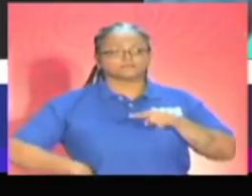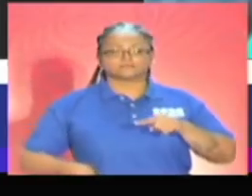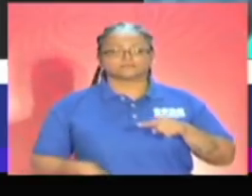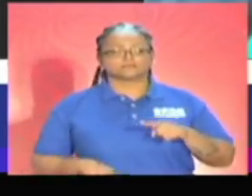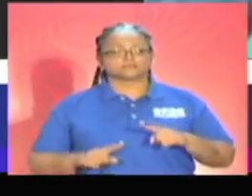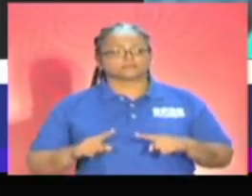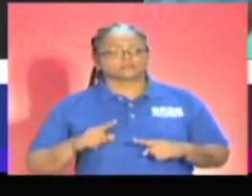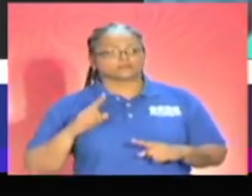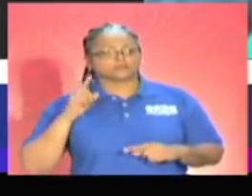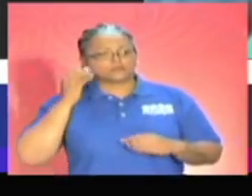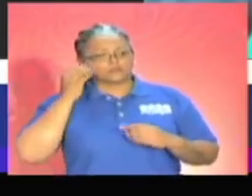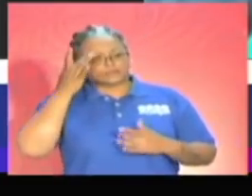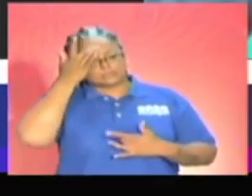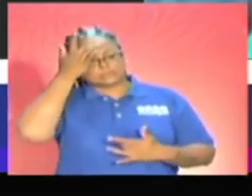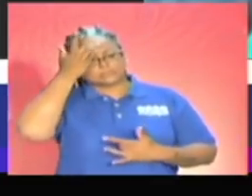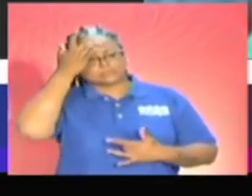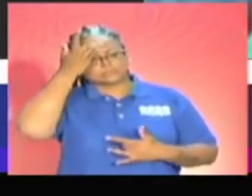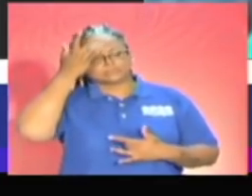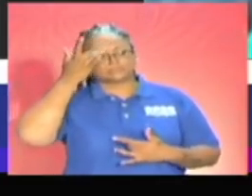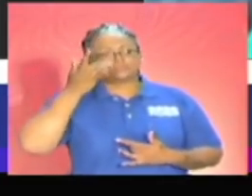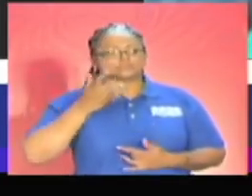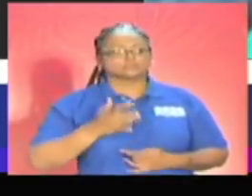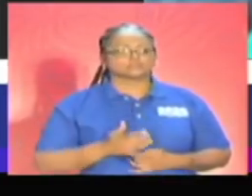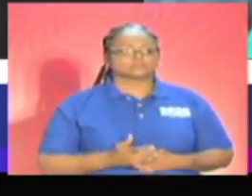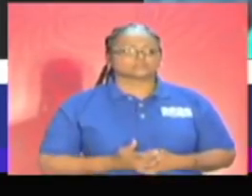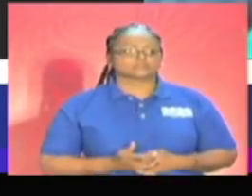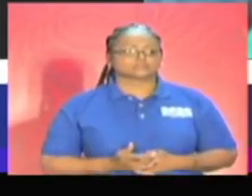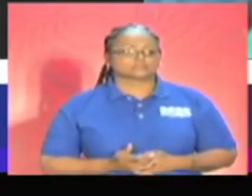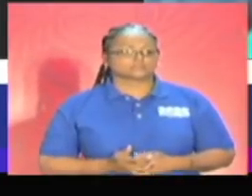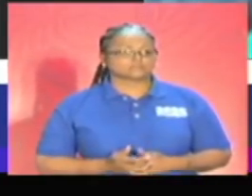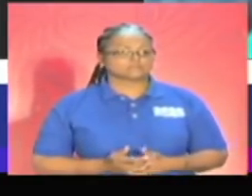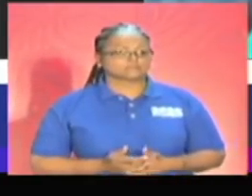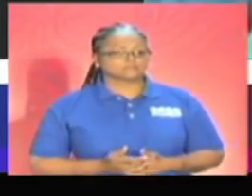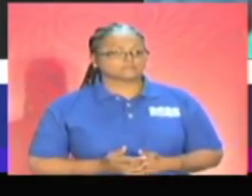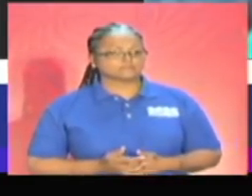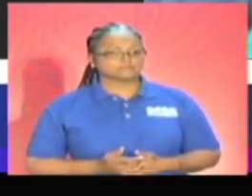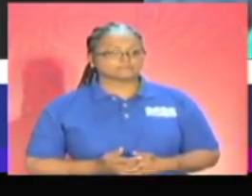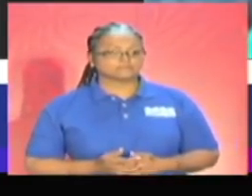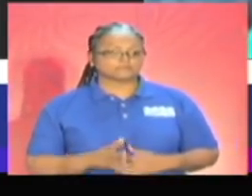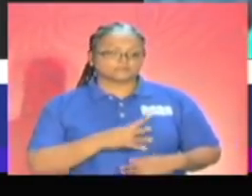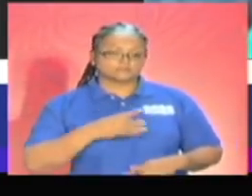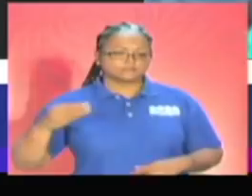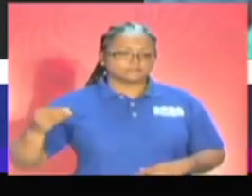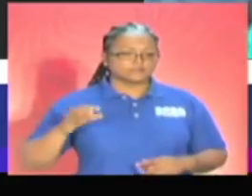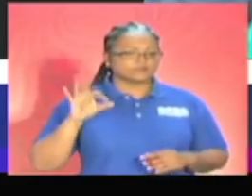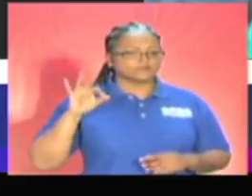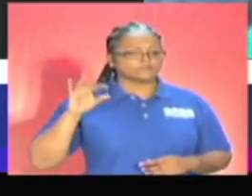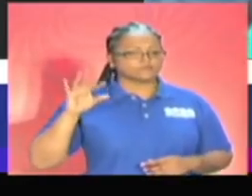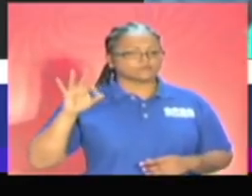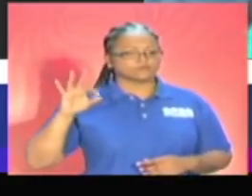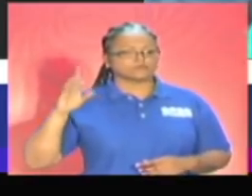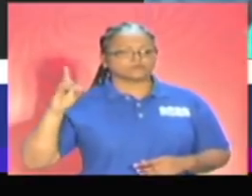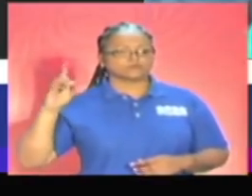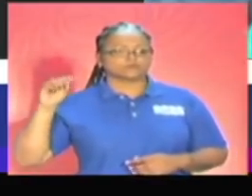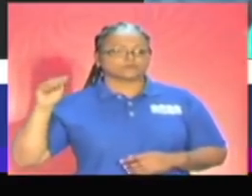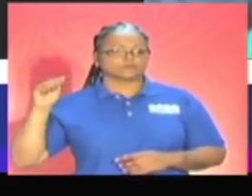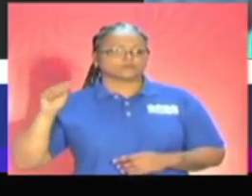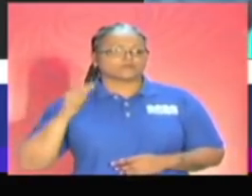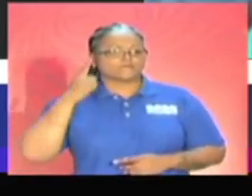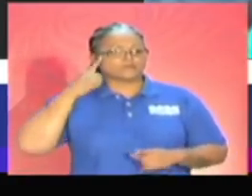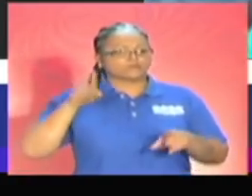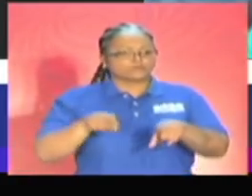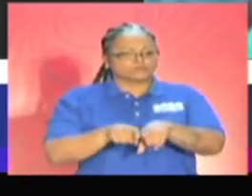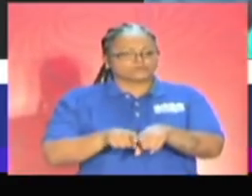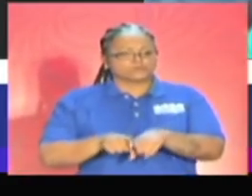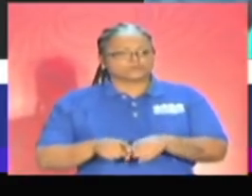also said that the US FDA agrees that children should not be vaccinated against COVID-19. But could you explain, I know you